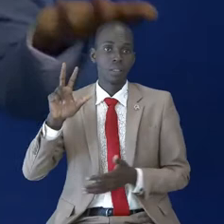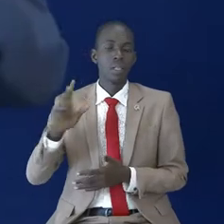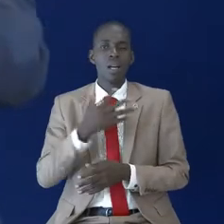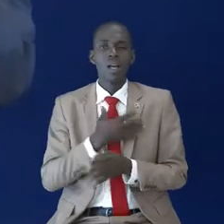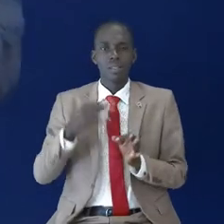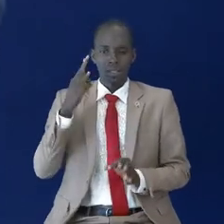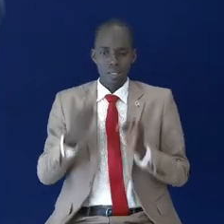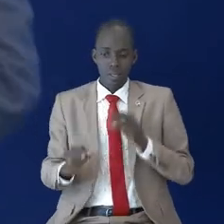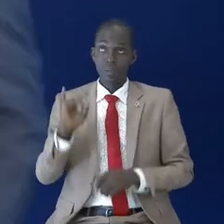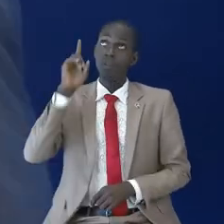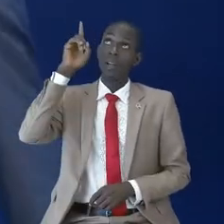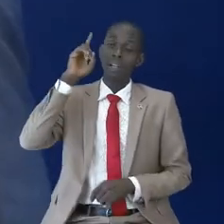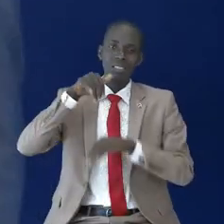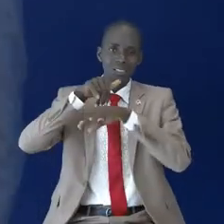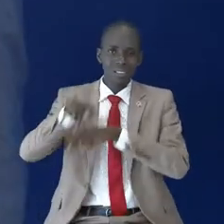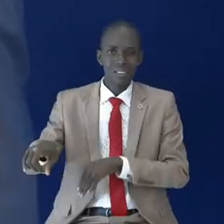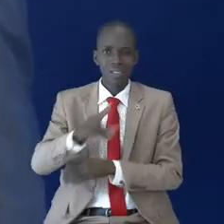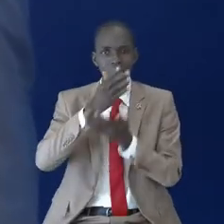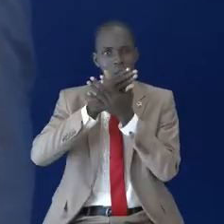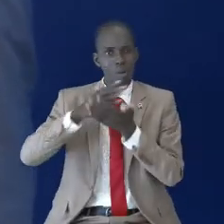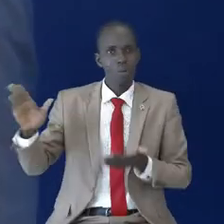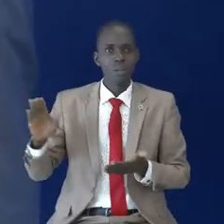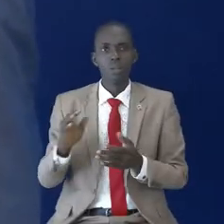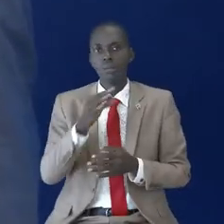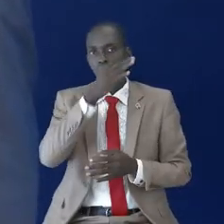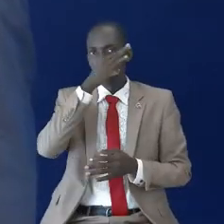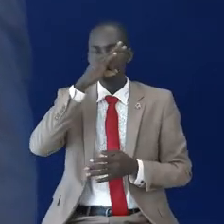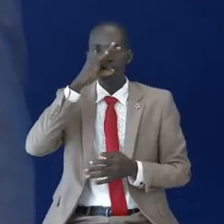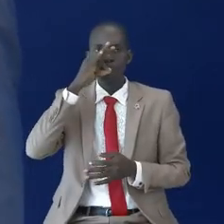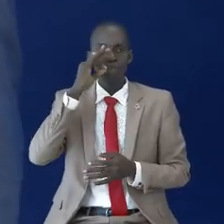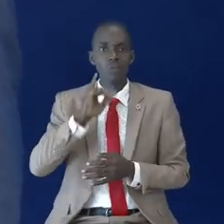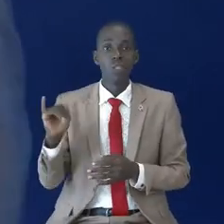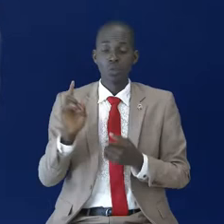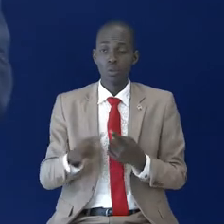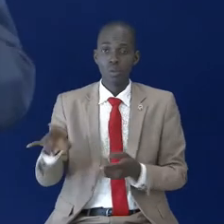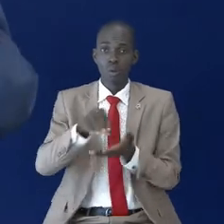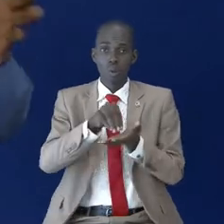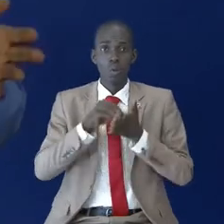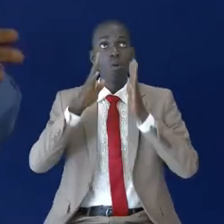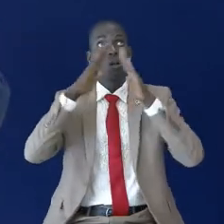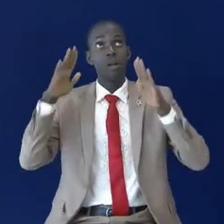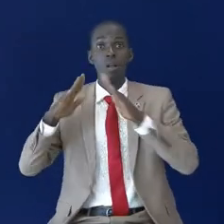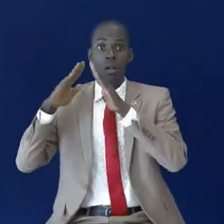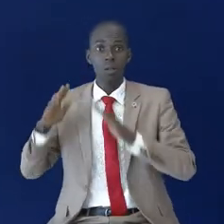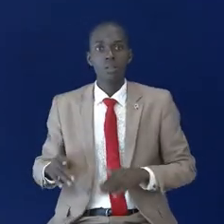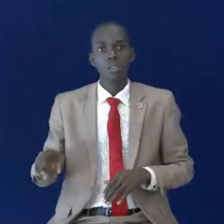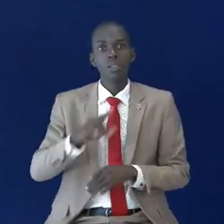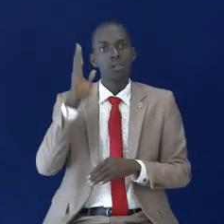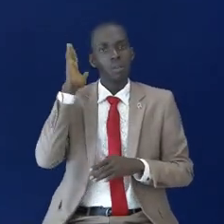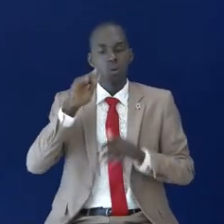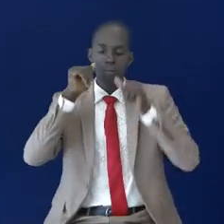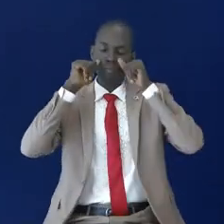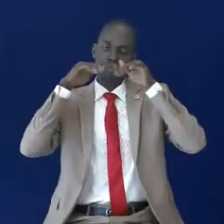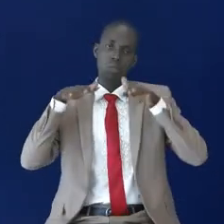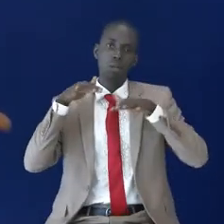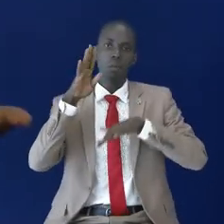and if I send them away fasting to their own houses, they will faint by the